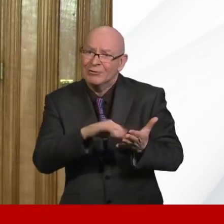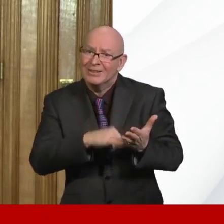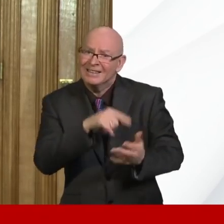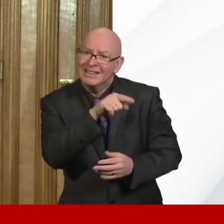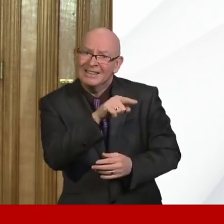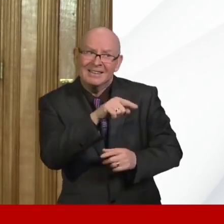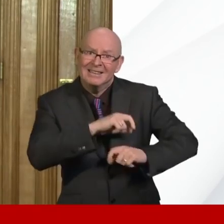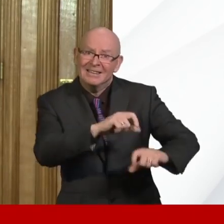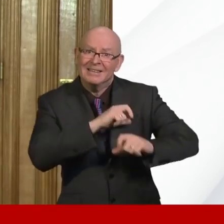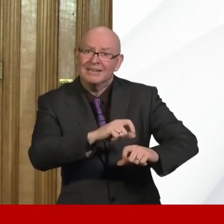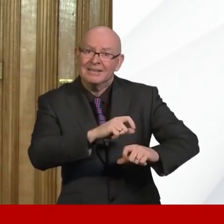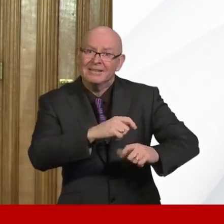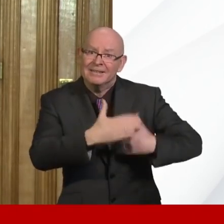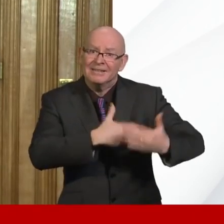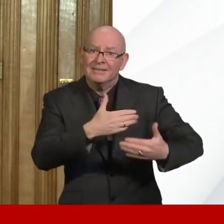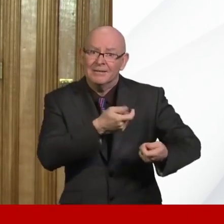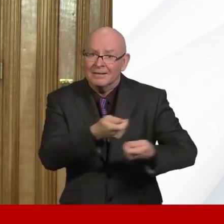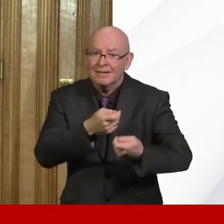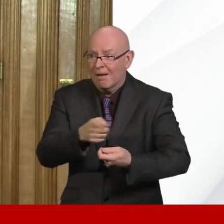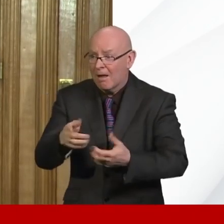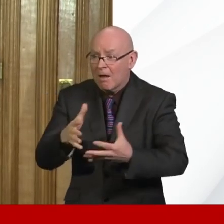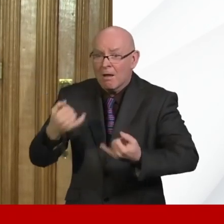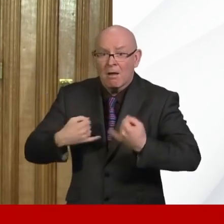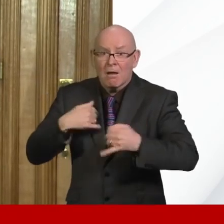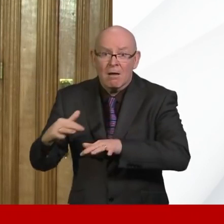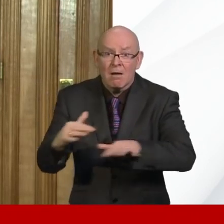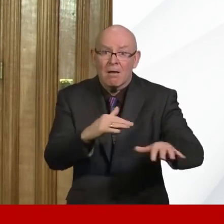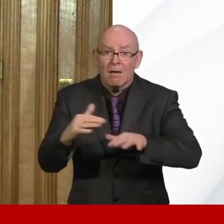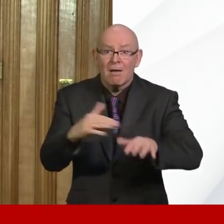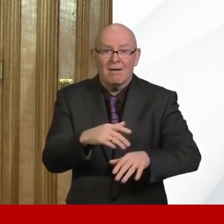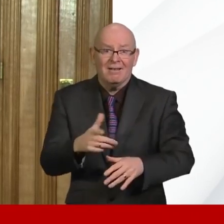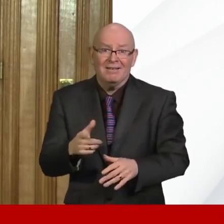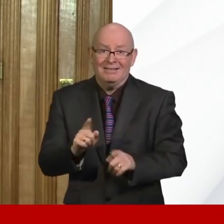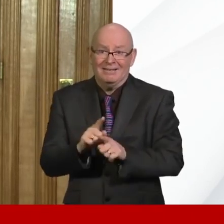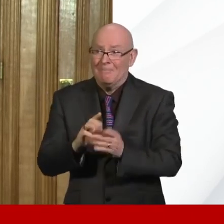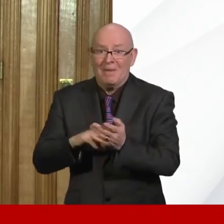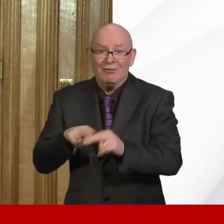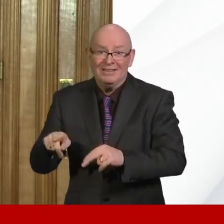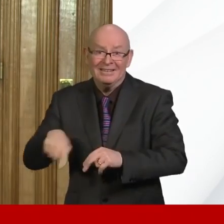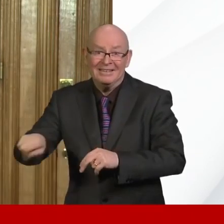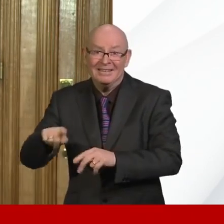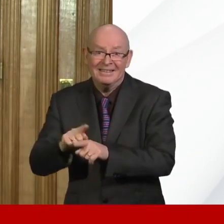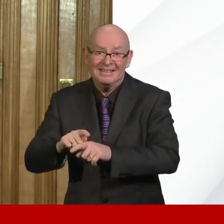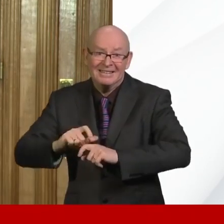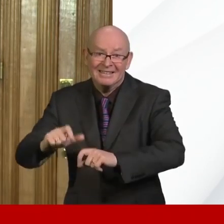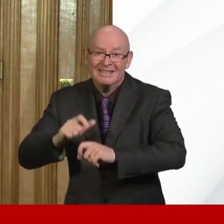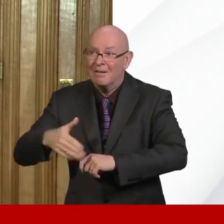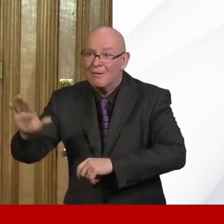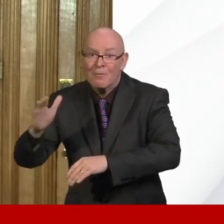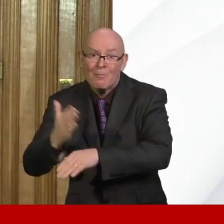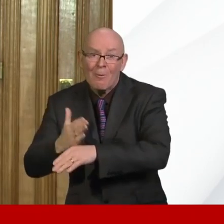supermarket delivery drivers, social care workers who look after the elderly and who are so vital. We'll be setting